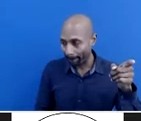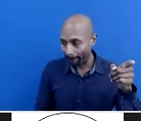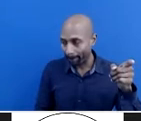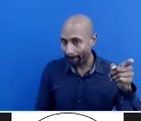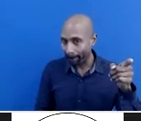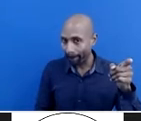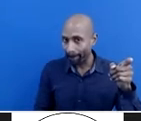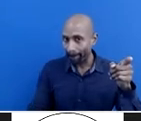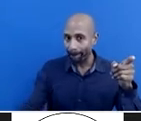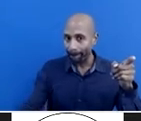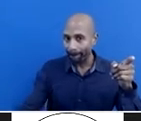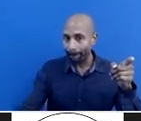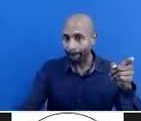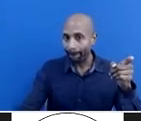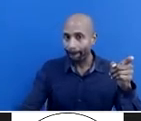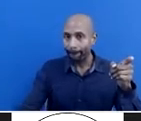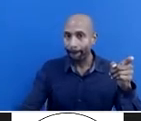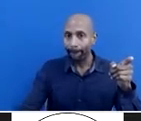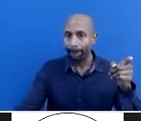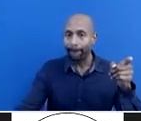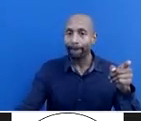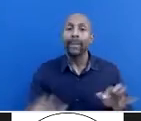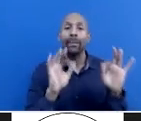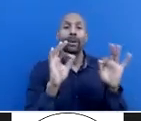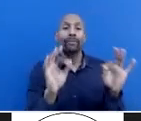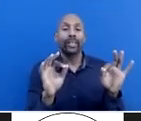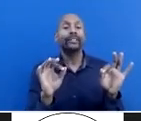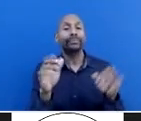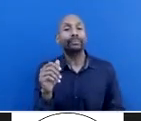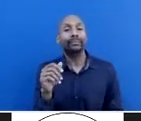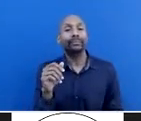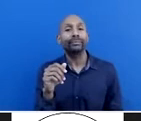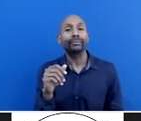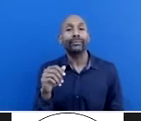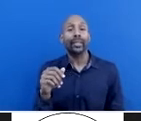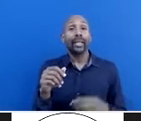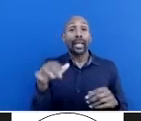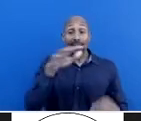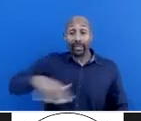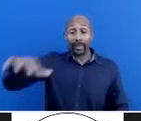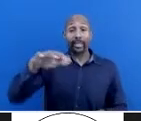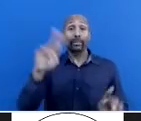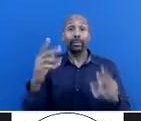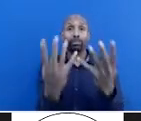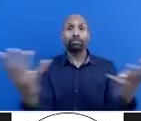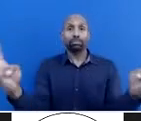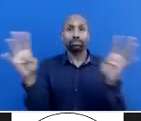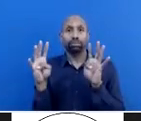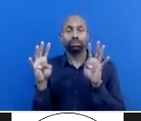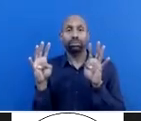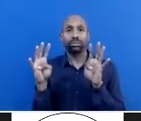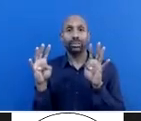antebellum. Exactly, perfect. A space where people are in a circle, in a space between dancing and